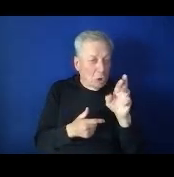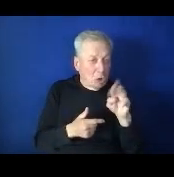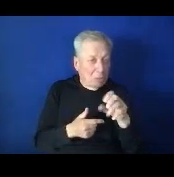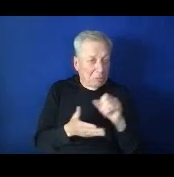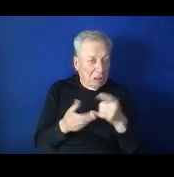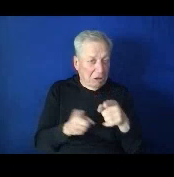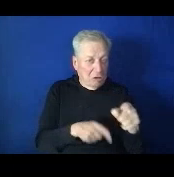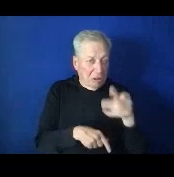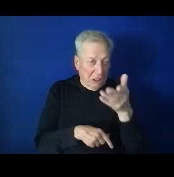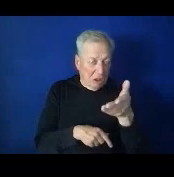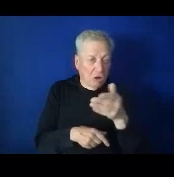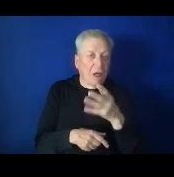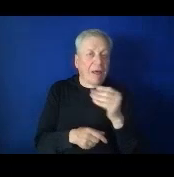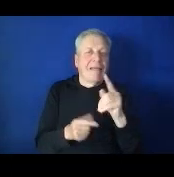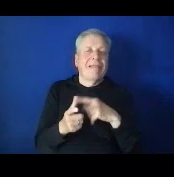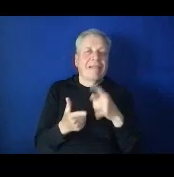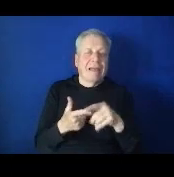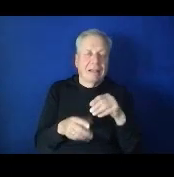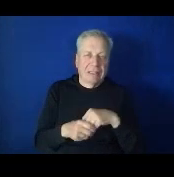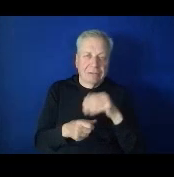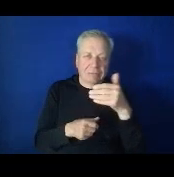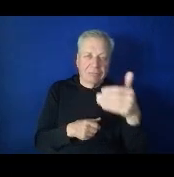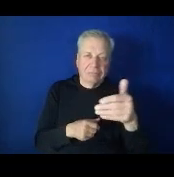here. And then we have in